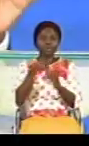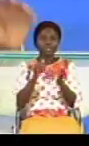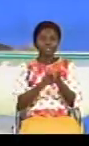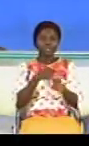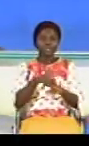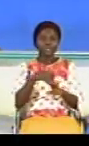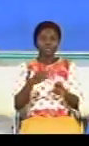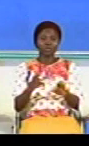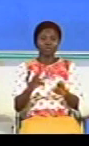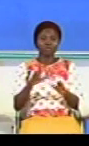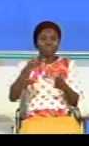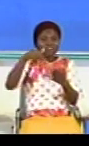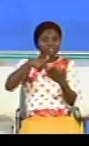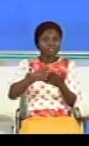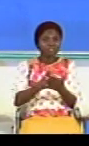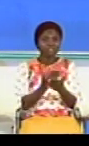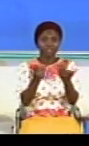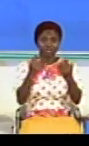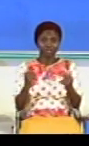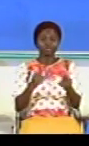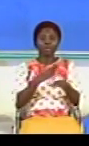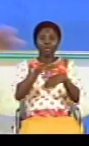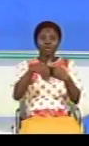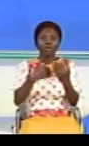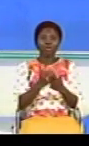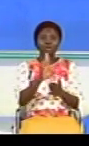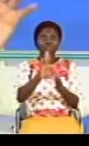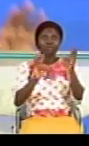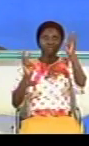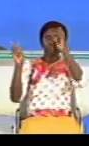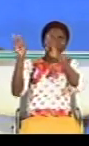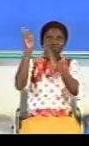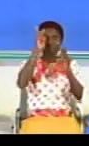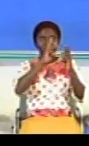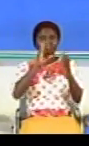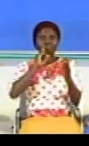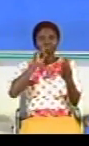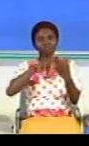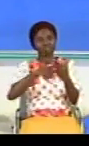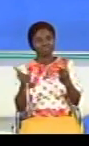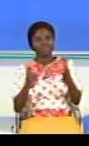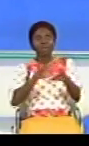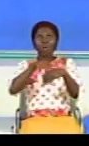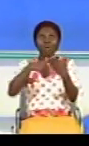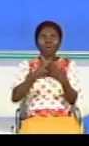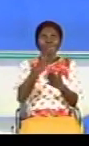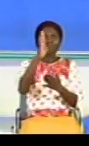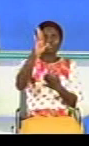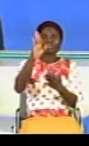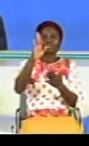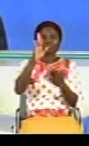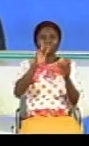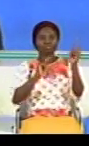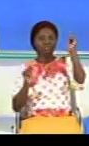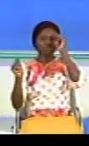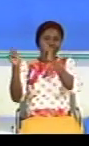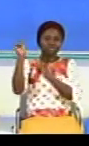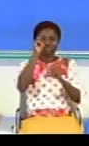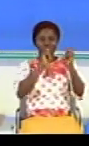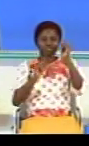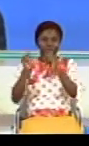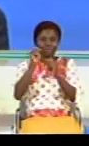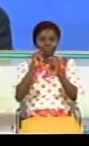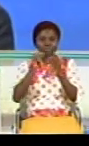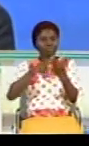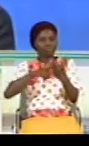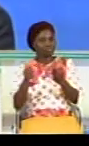your anxiety is gone. All your restlessness is gone. And the weariness of